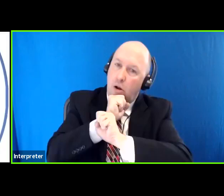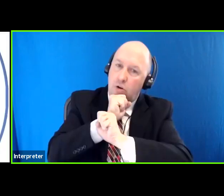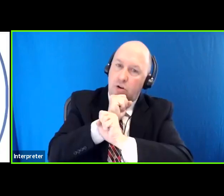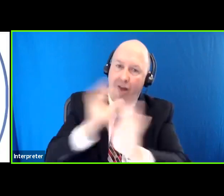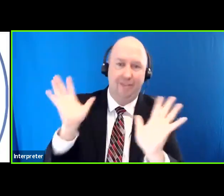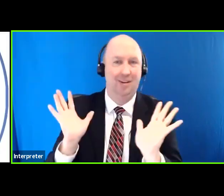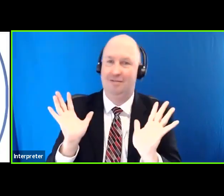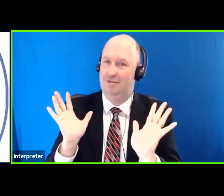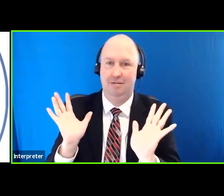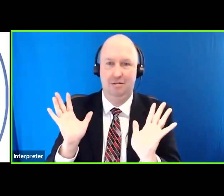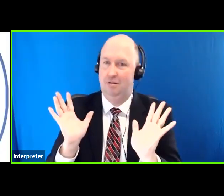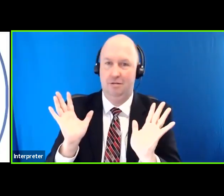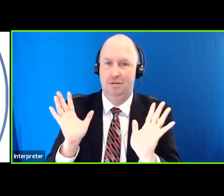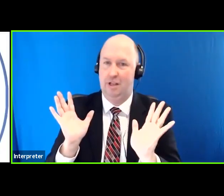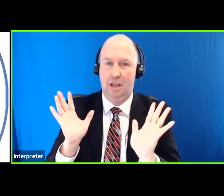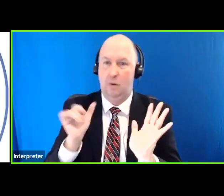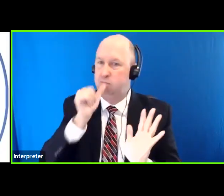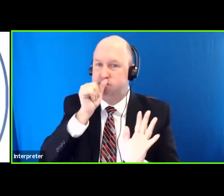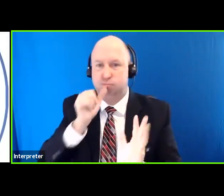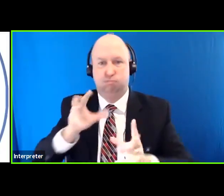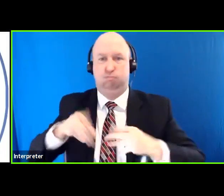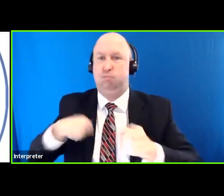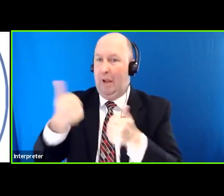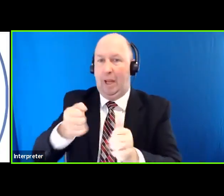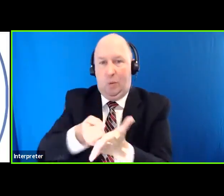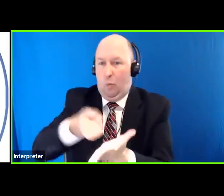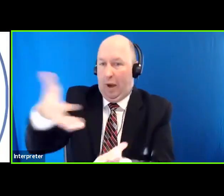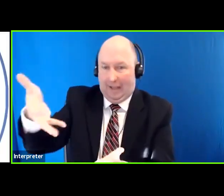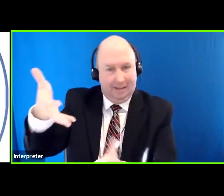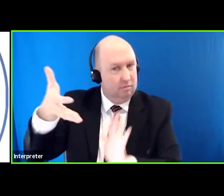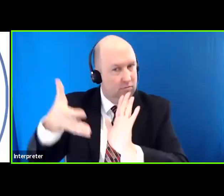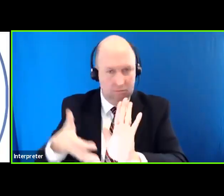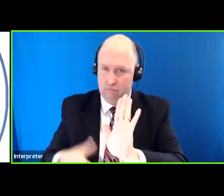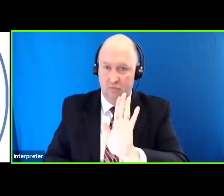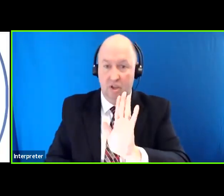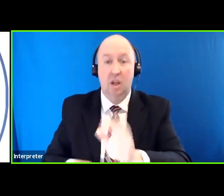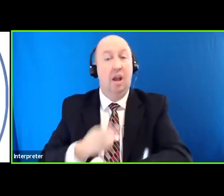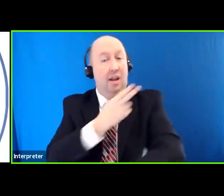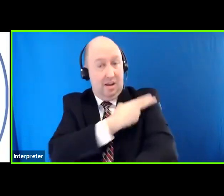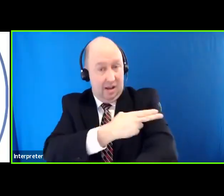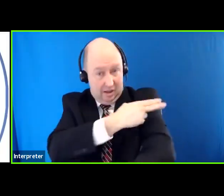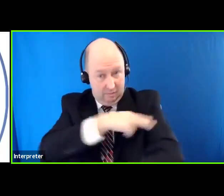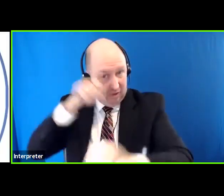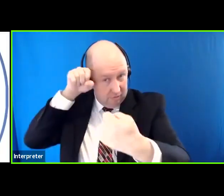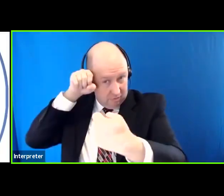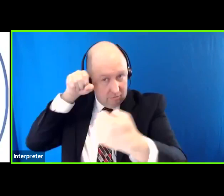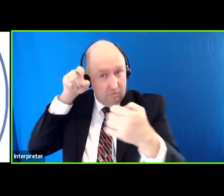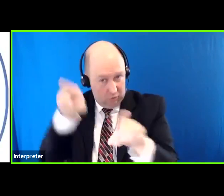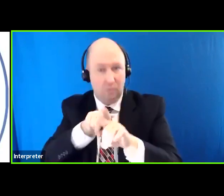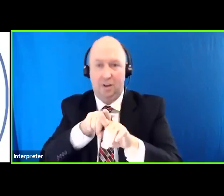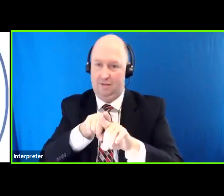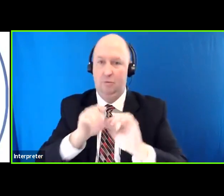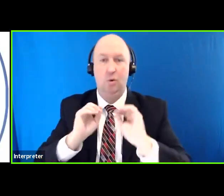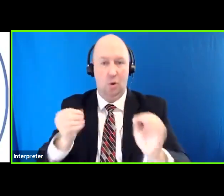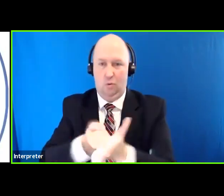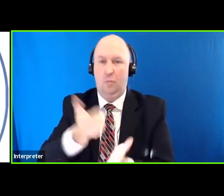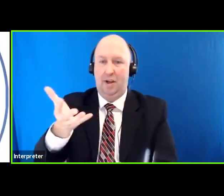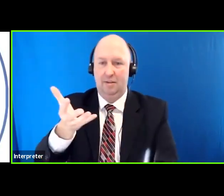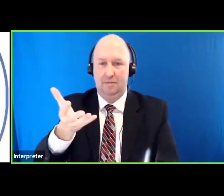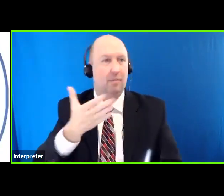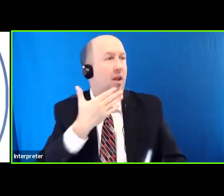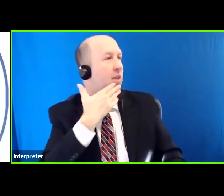That's not tolerable, and I know that the hospitals are on the same page with that. Thank you.